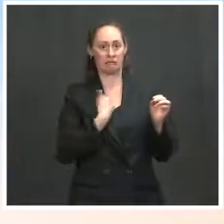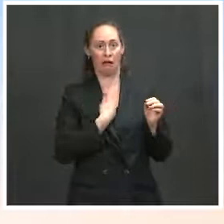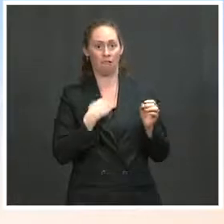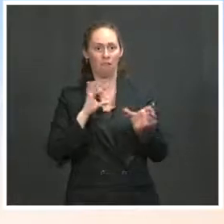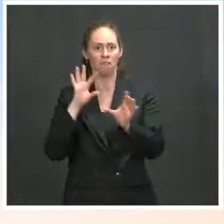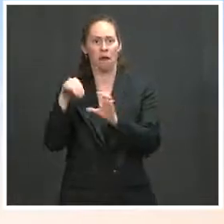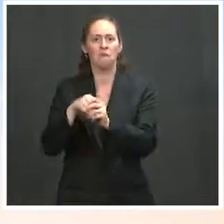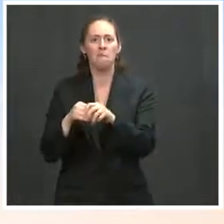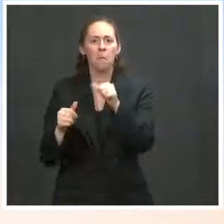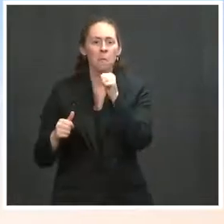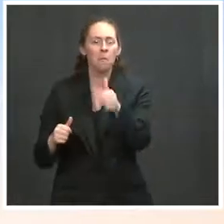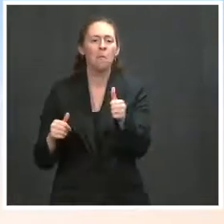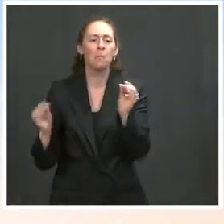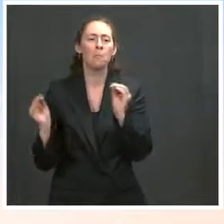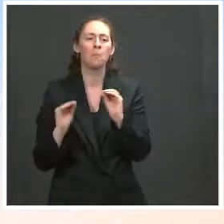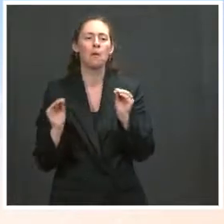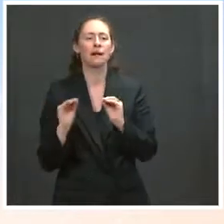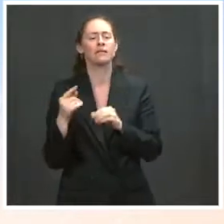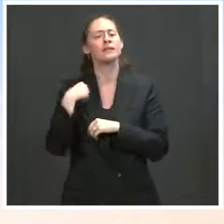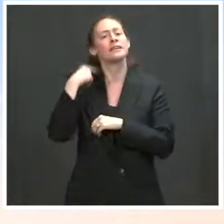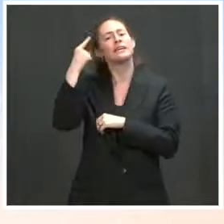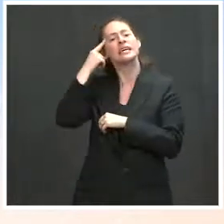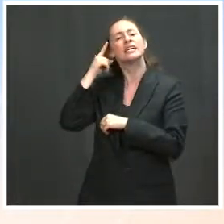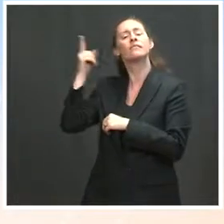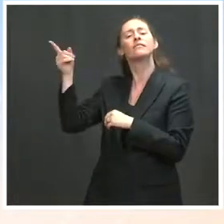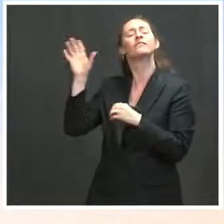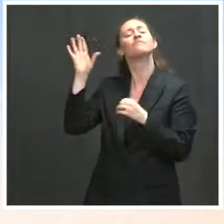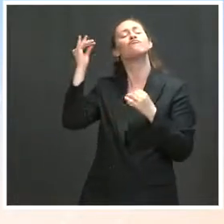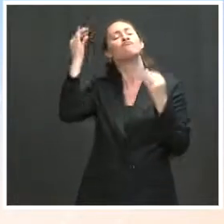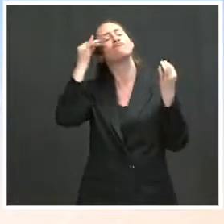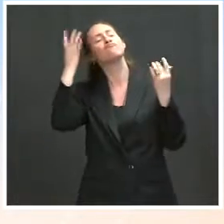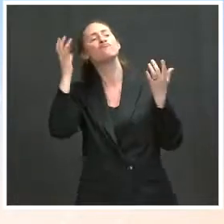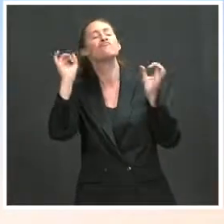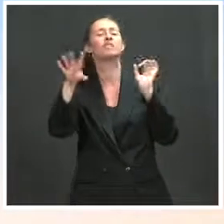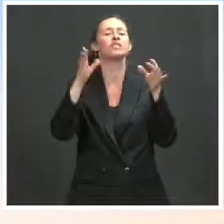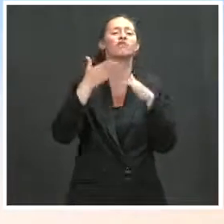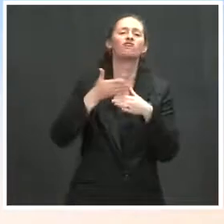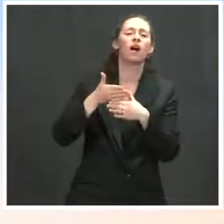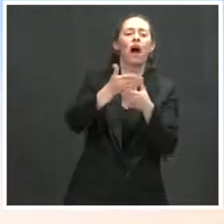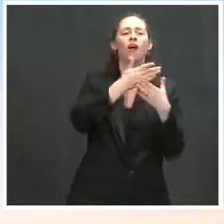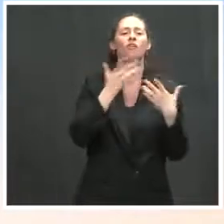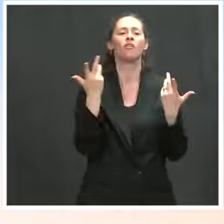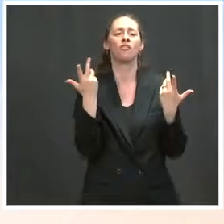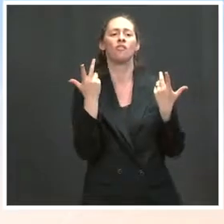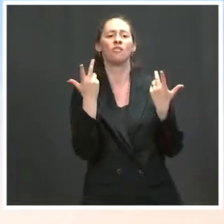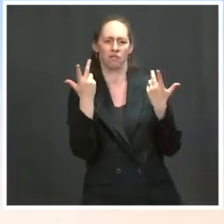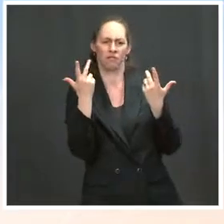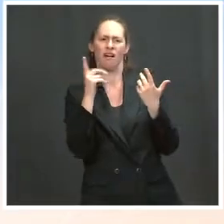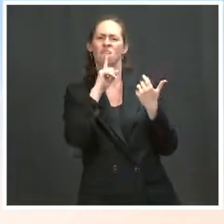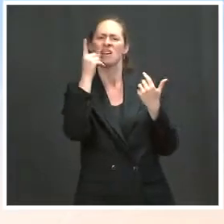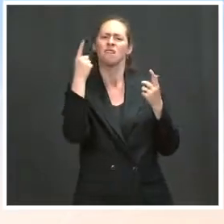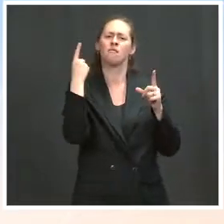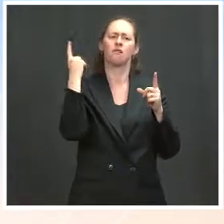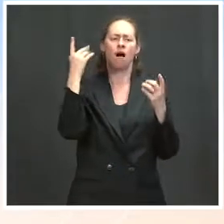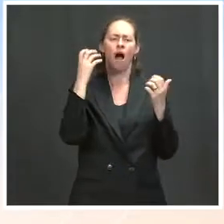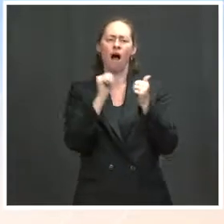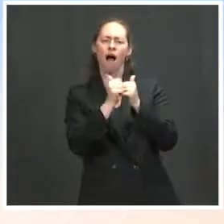share his thoughts on this and where we can, how he really truly wants to figure out a path